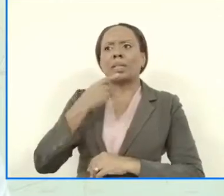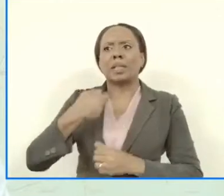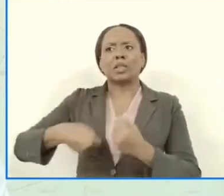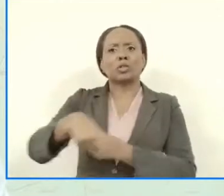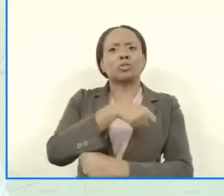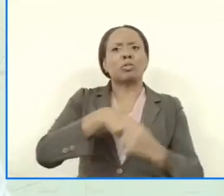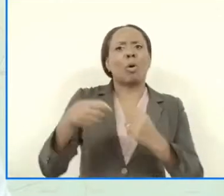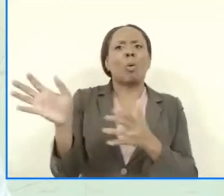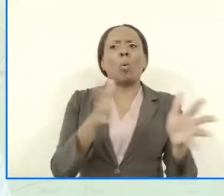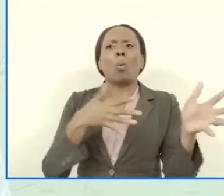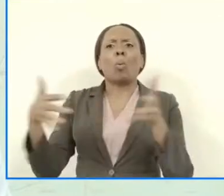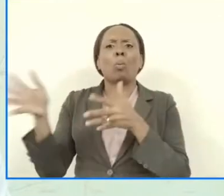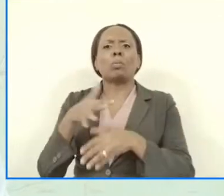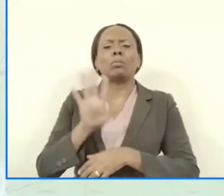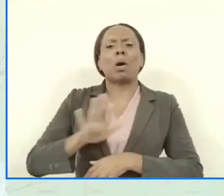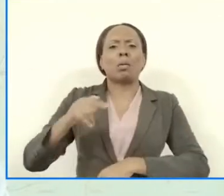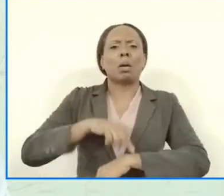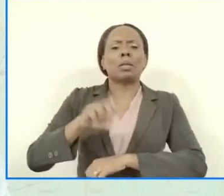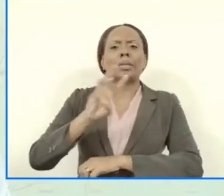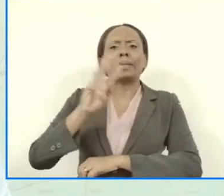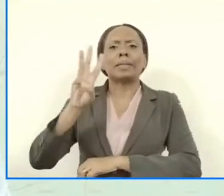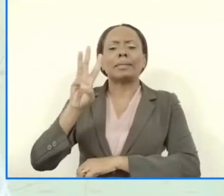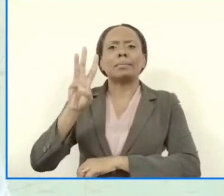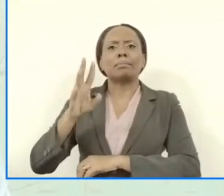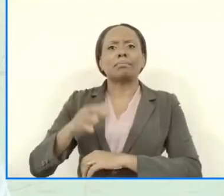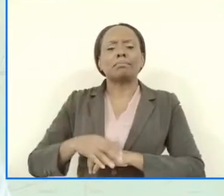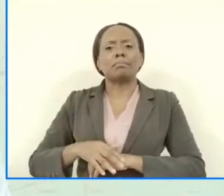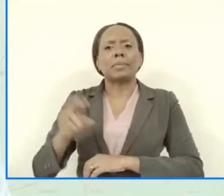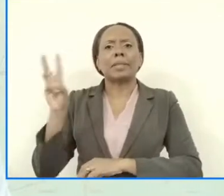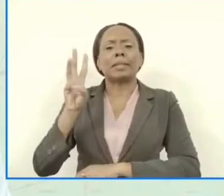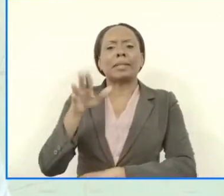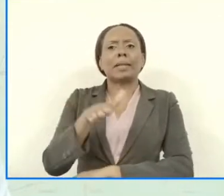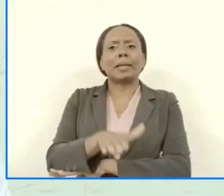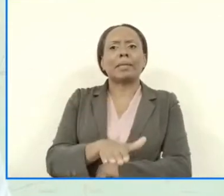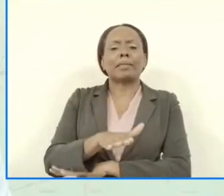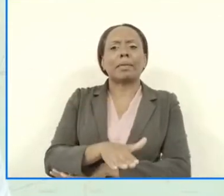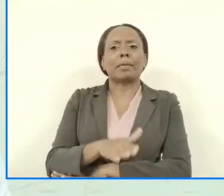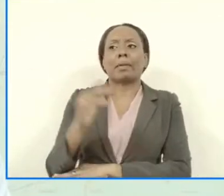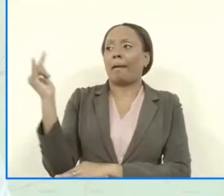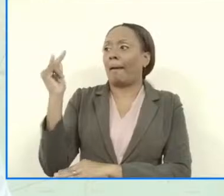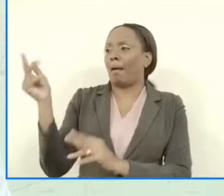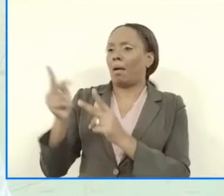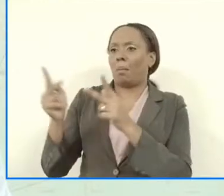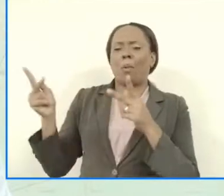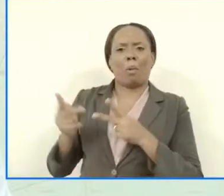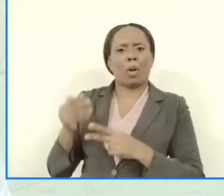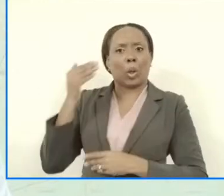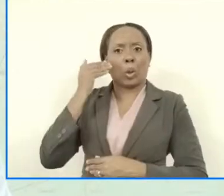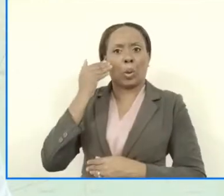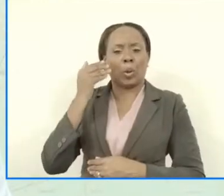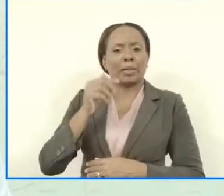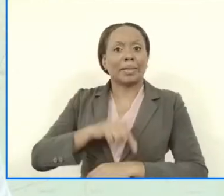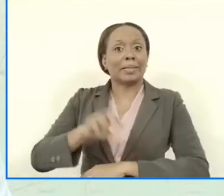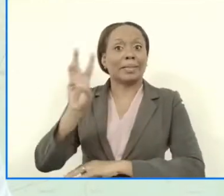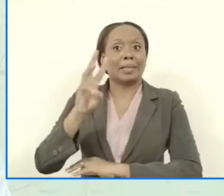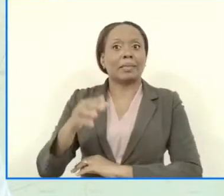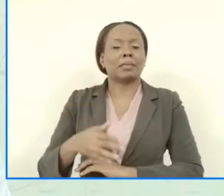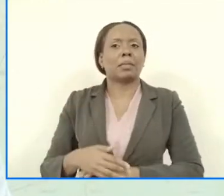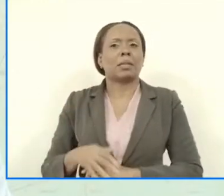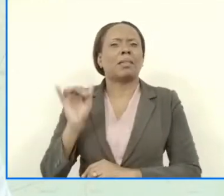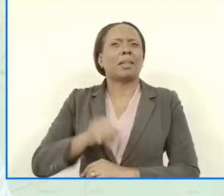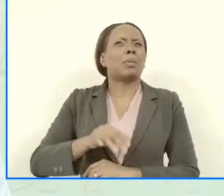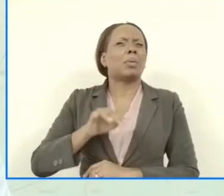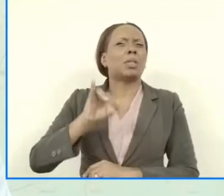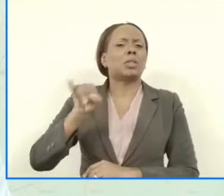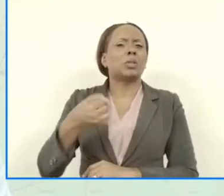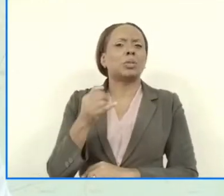winds probably from around 6 o'clock or so at the airport in Charnox in the morning of 2nd of